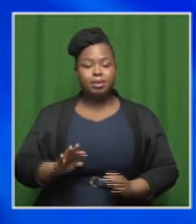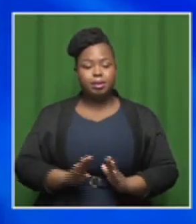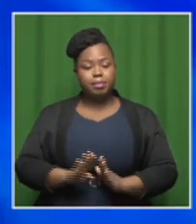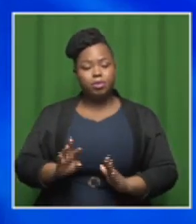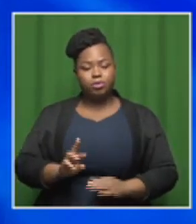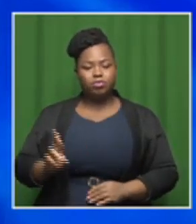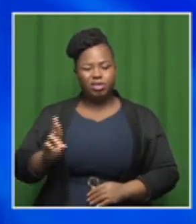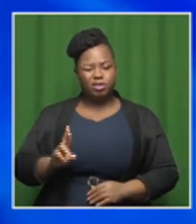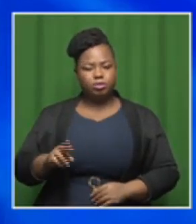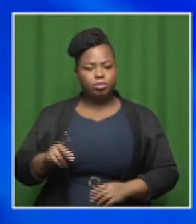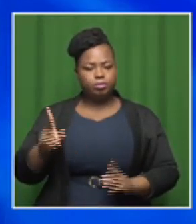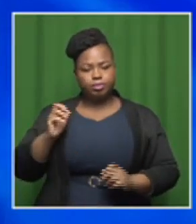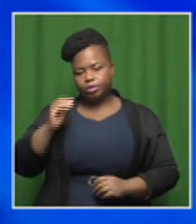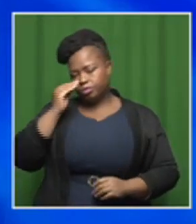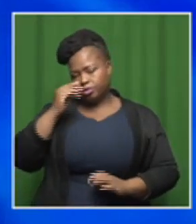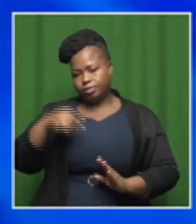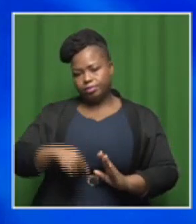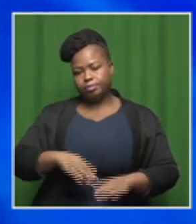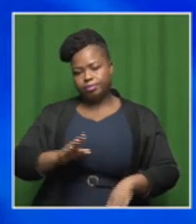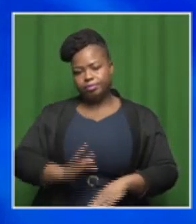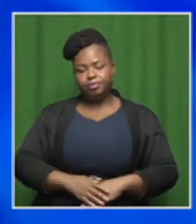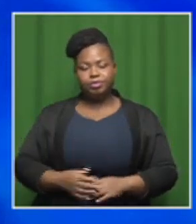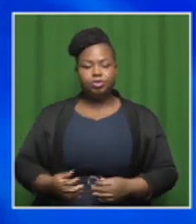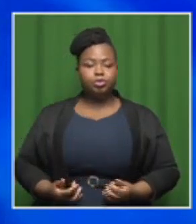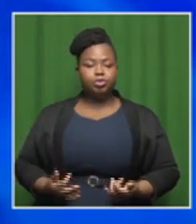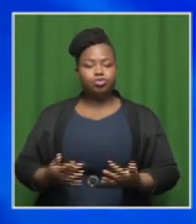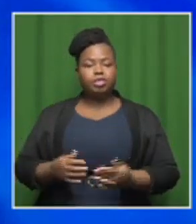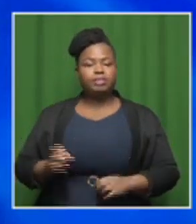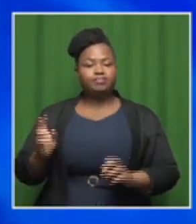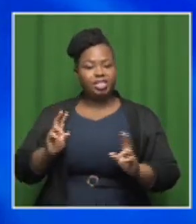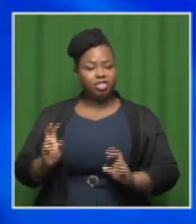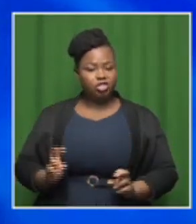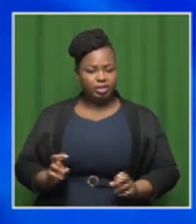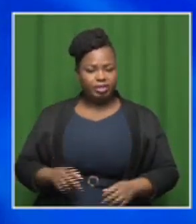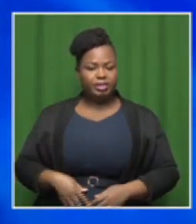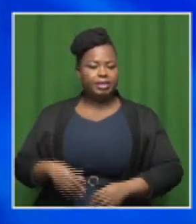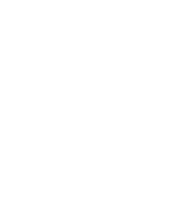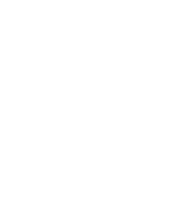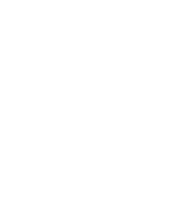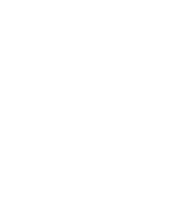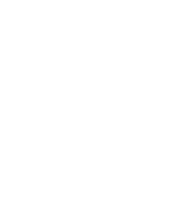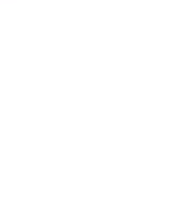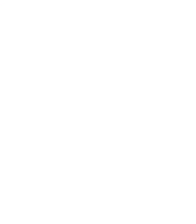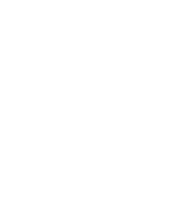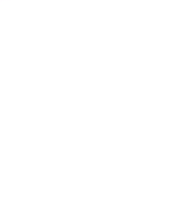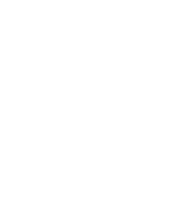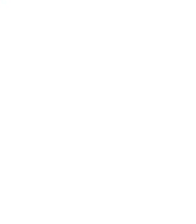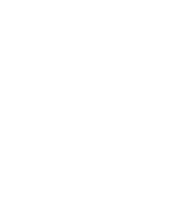You'll hear more about it in our news at green energy transition and vaccine production.